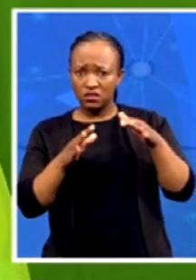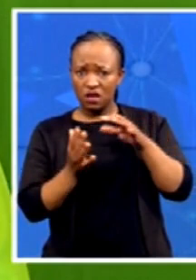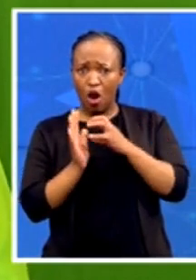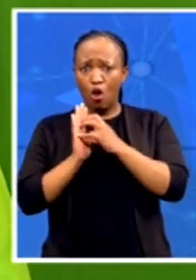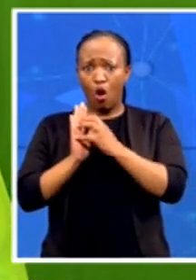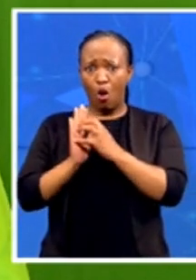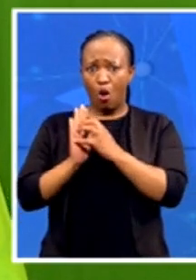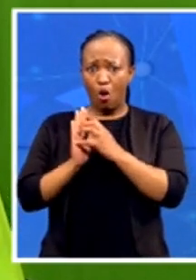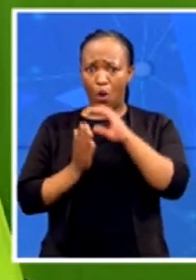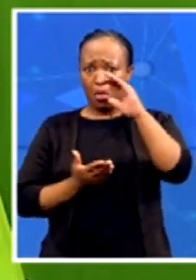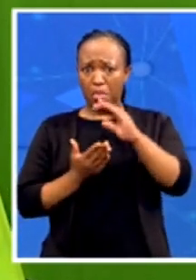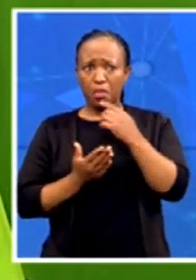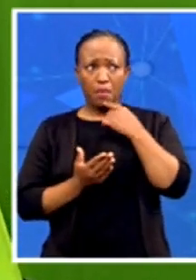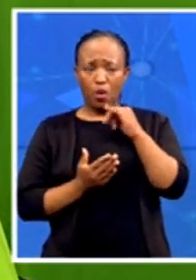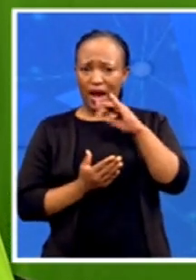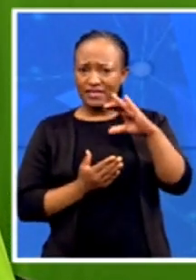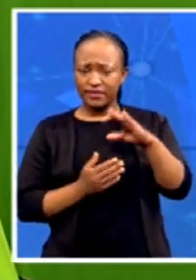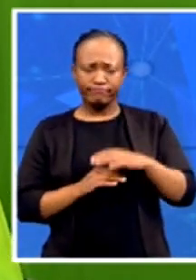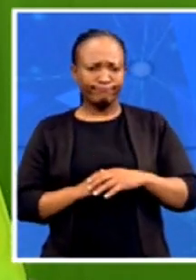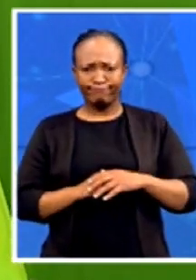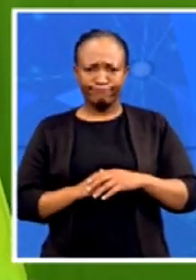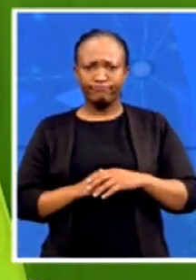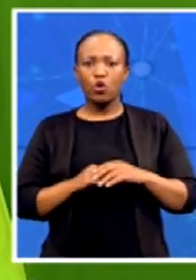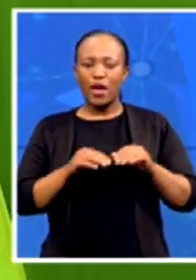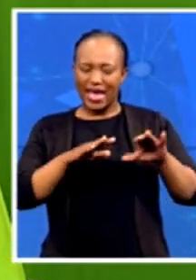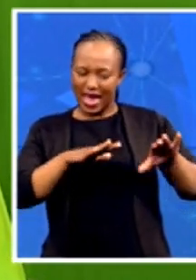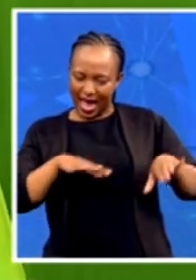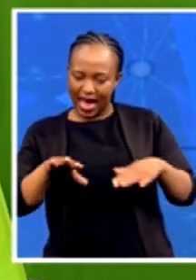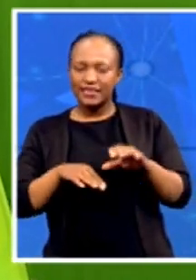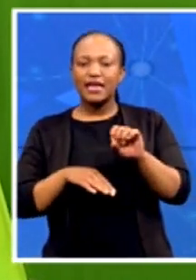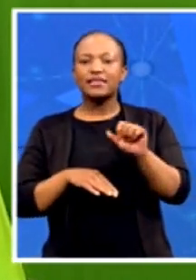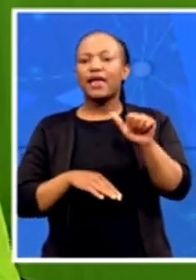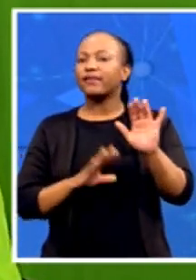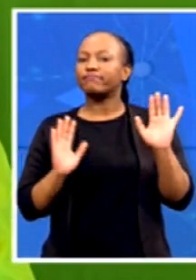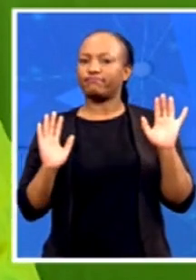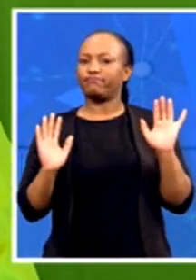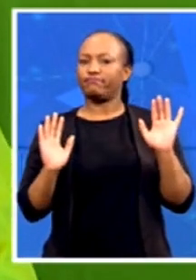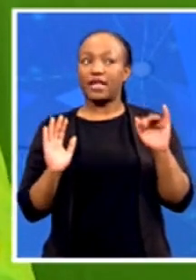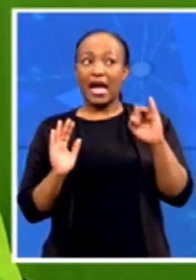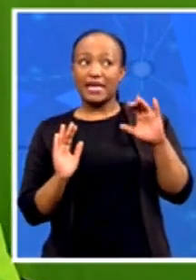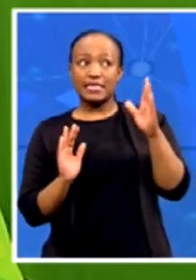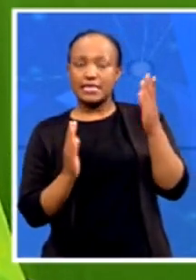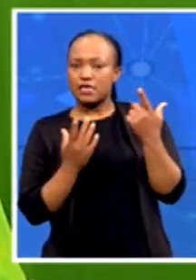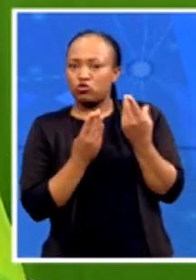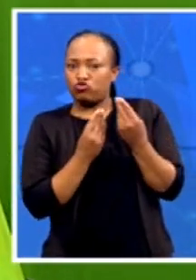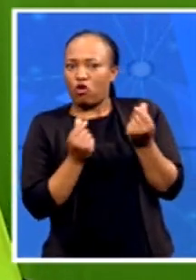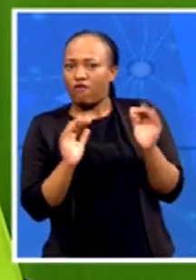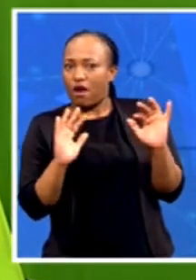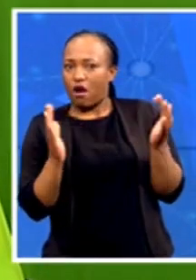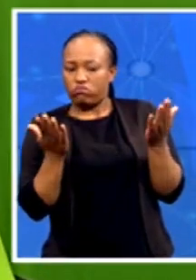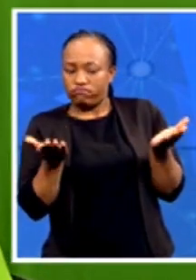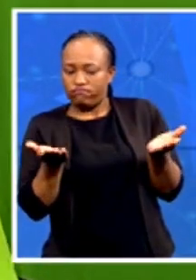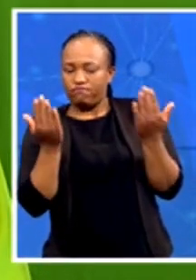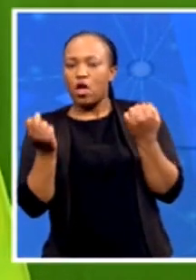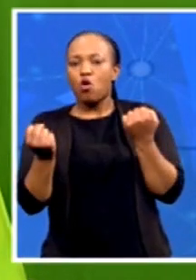contest as Action SA. How the IEC must deal with this matter, it's up to the courts to really decide.